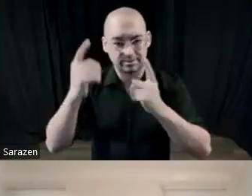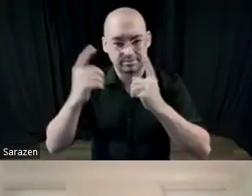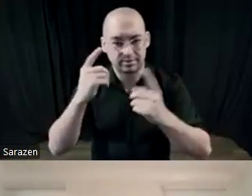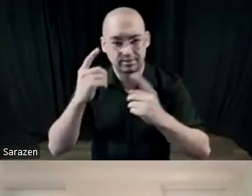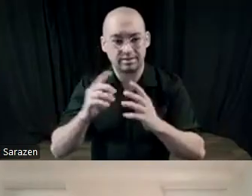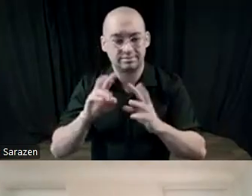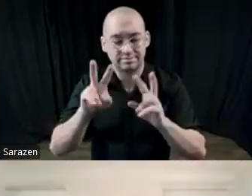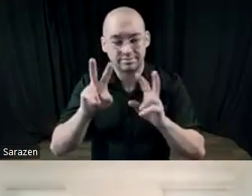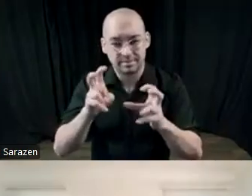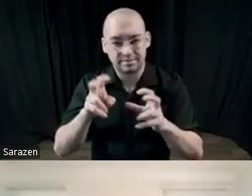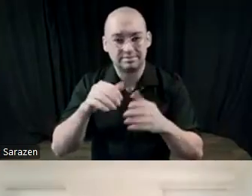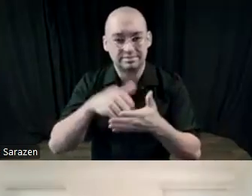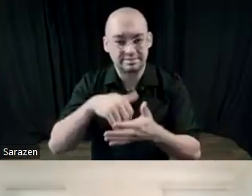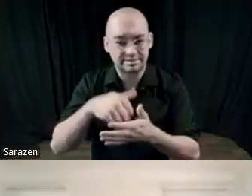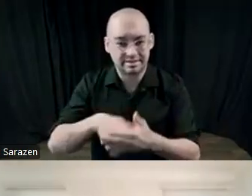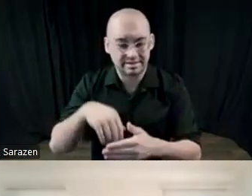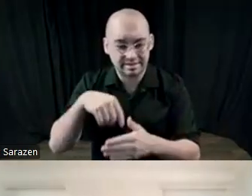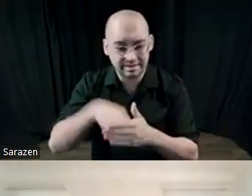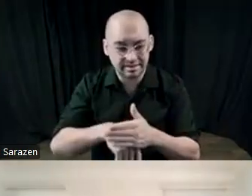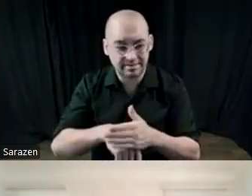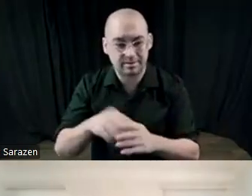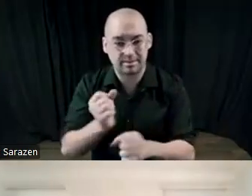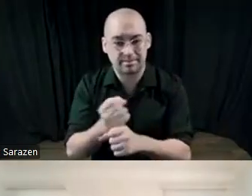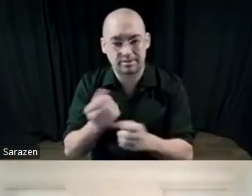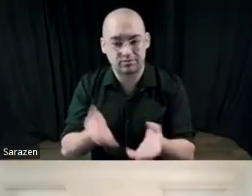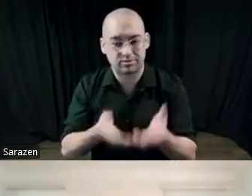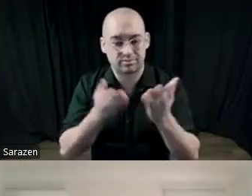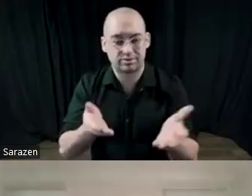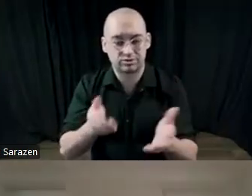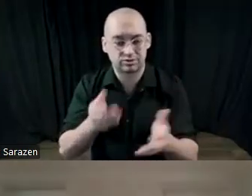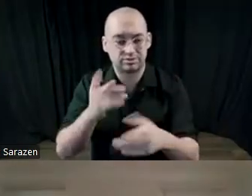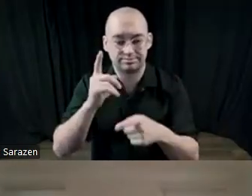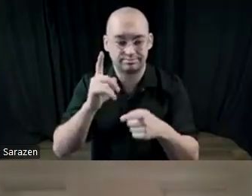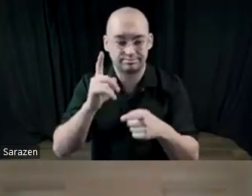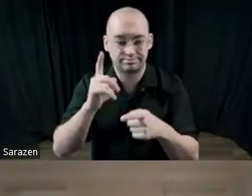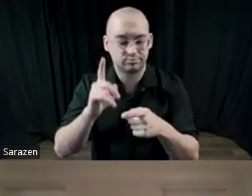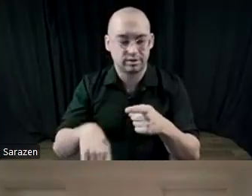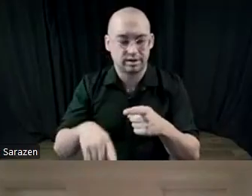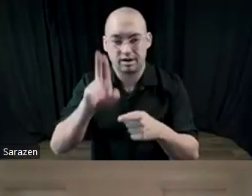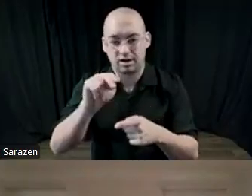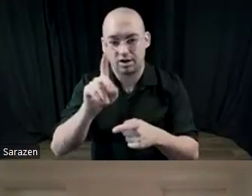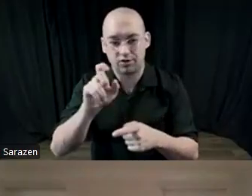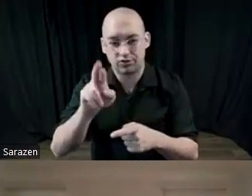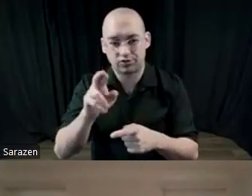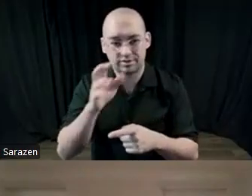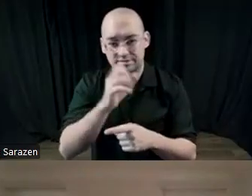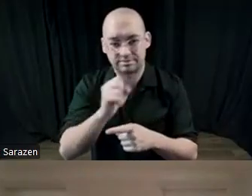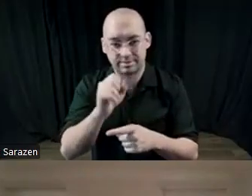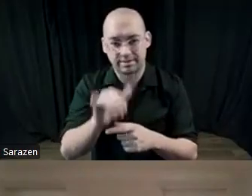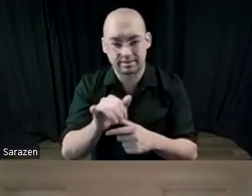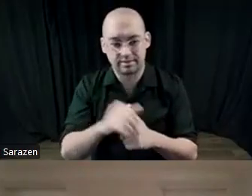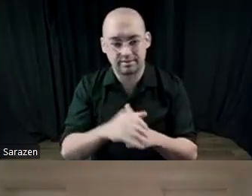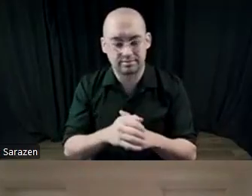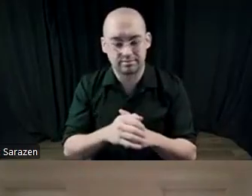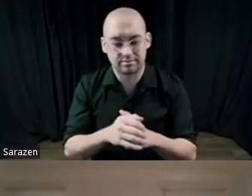into them and we make recommendations, I think can't be underestimated. And each of you who's taken a role